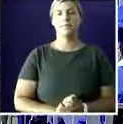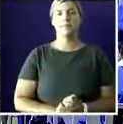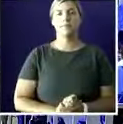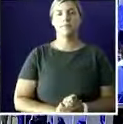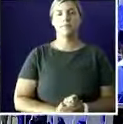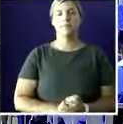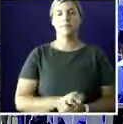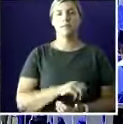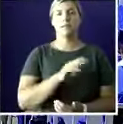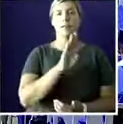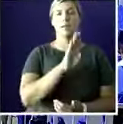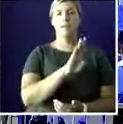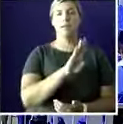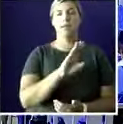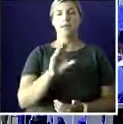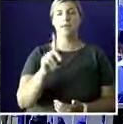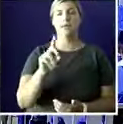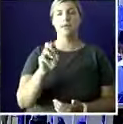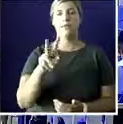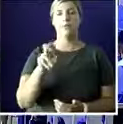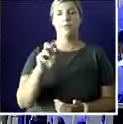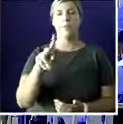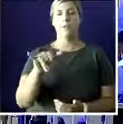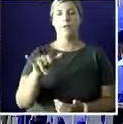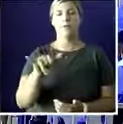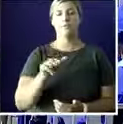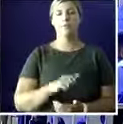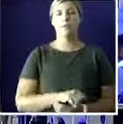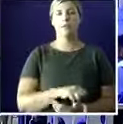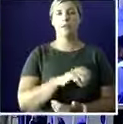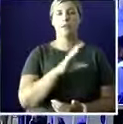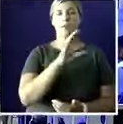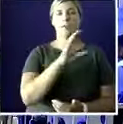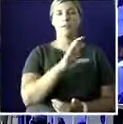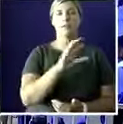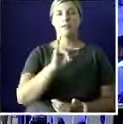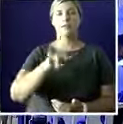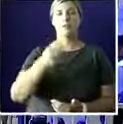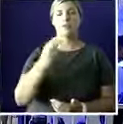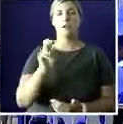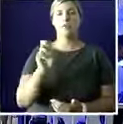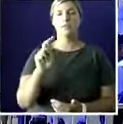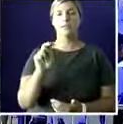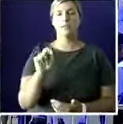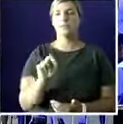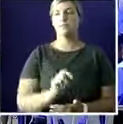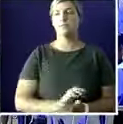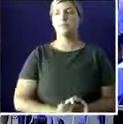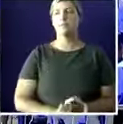Bailey Joe DeVore. Kavion Deshaun Johnson.